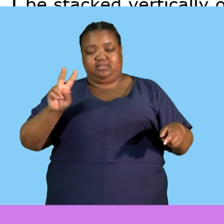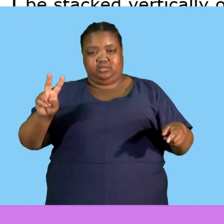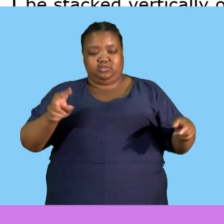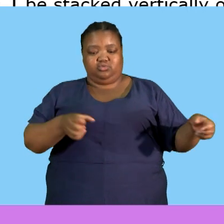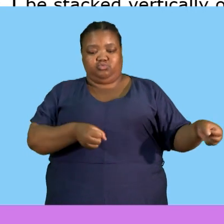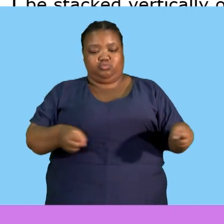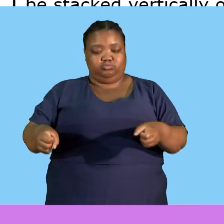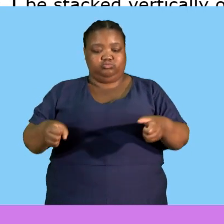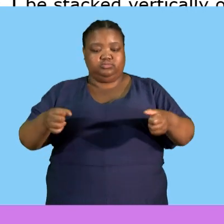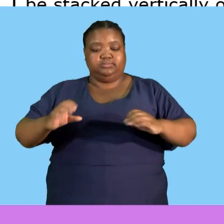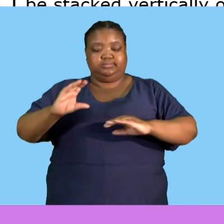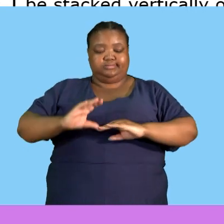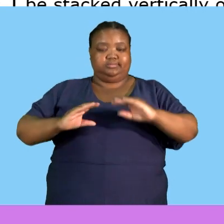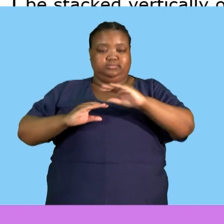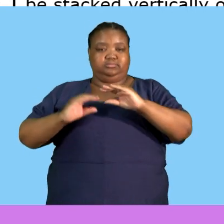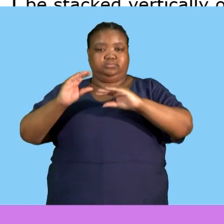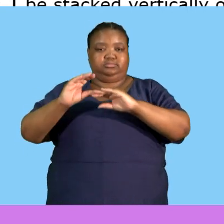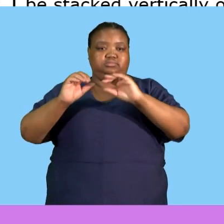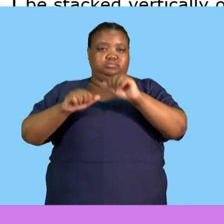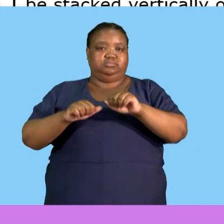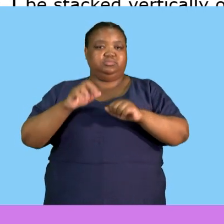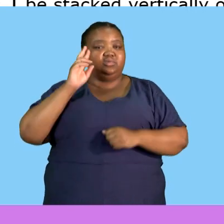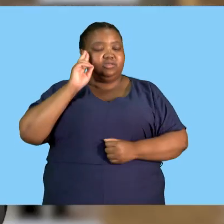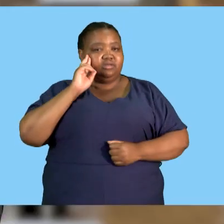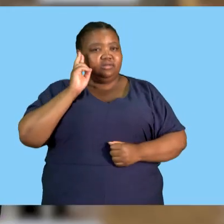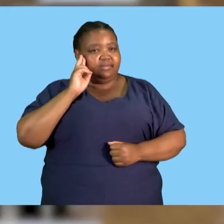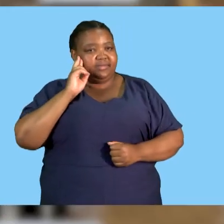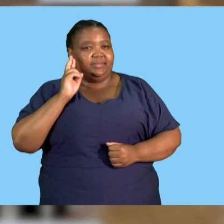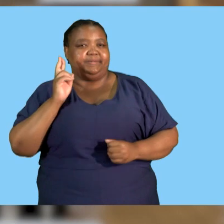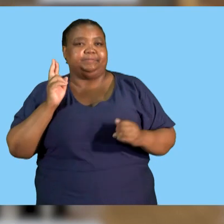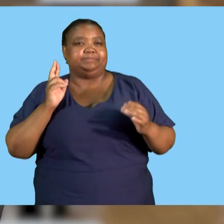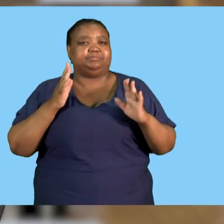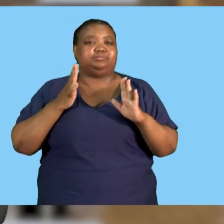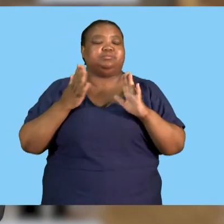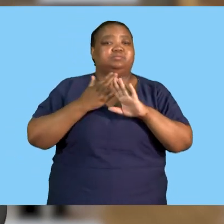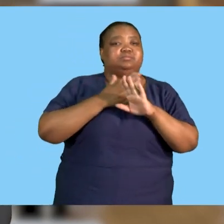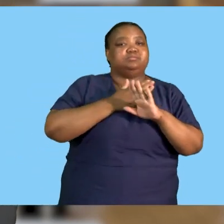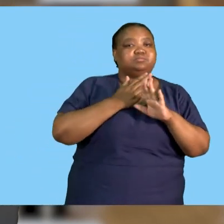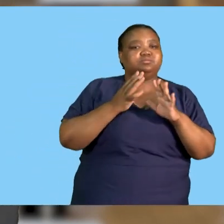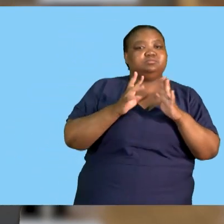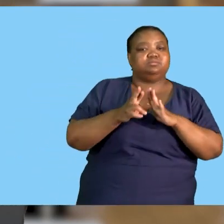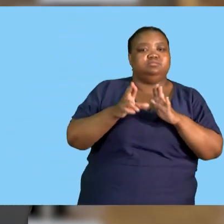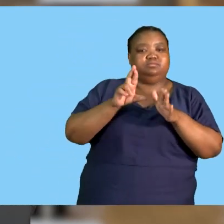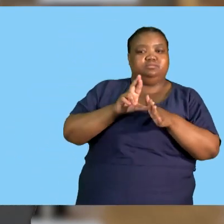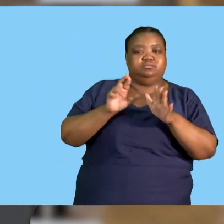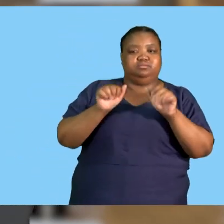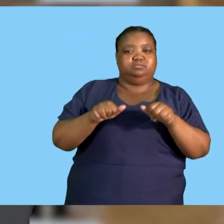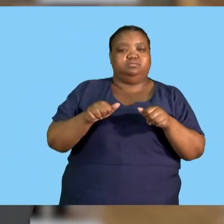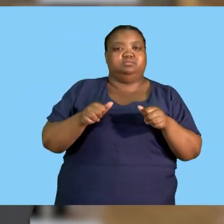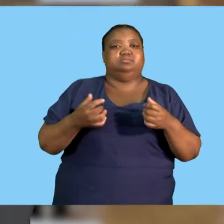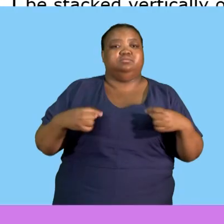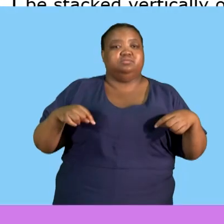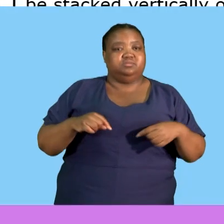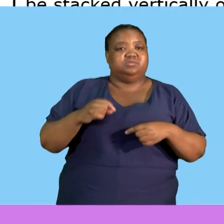of each other in this specific room. Guys, are we clear? All right, I'll run through this one more time. Remember,